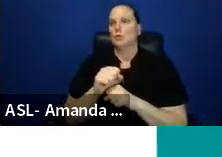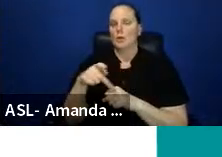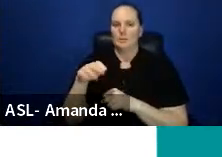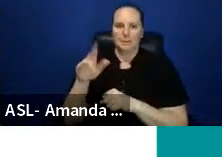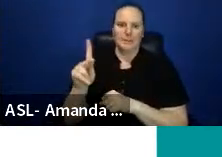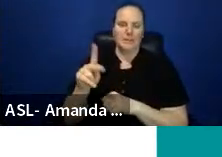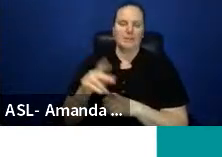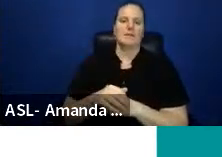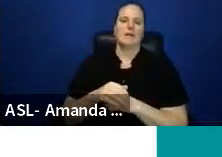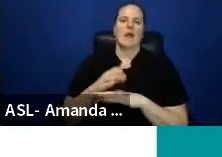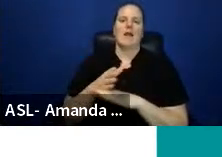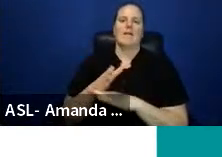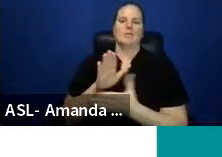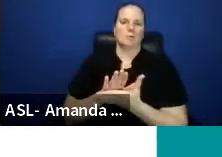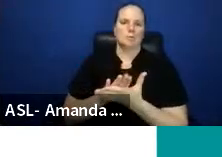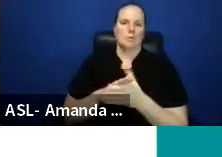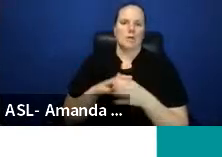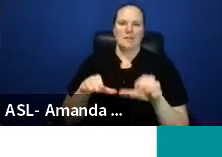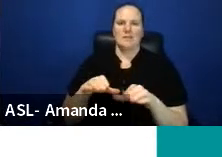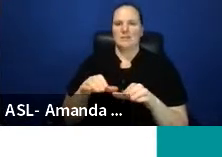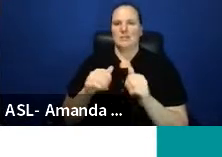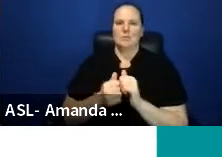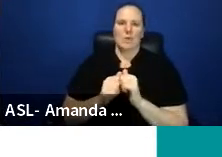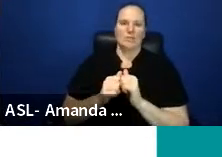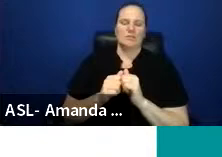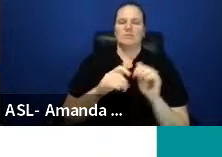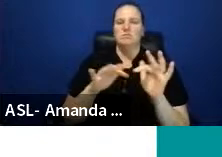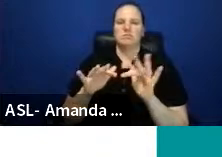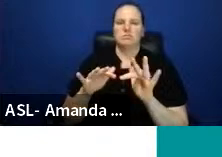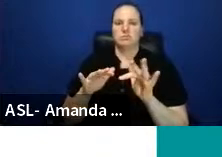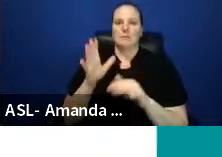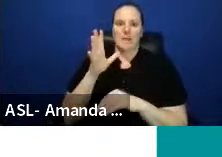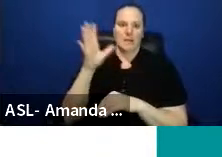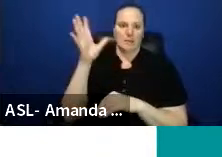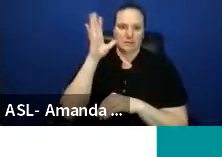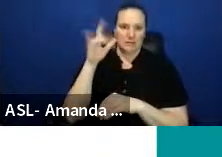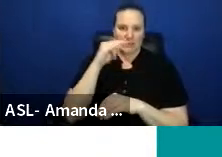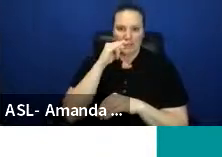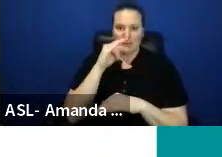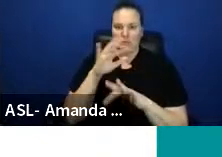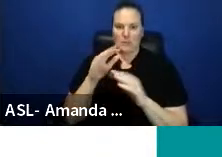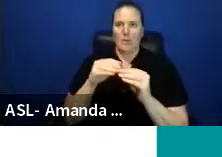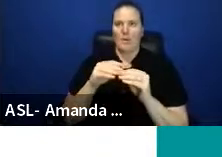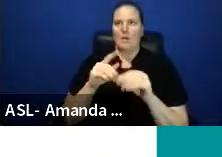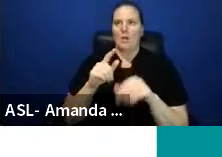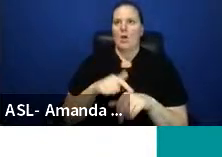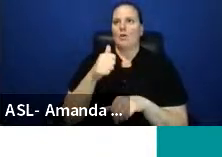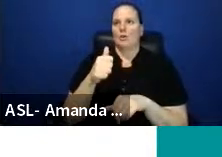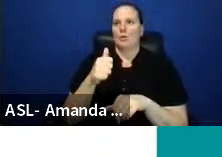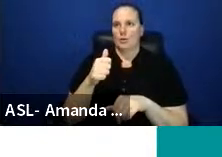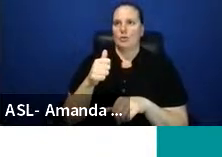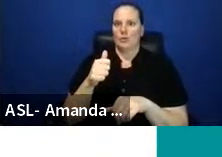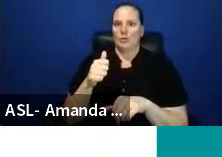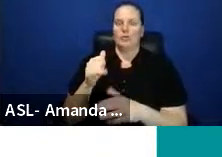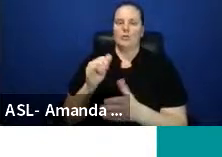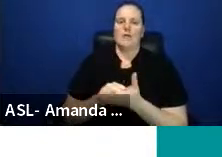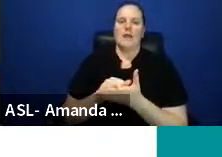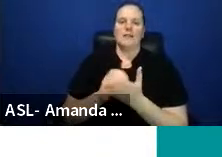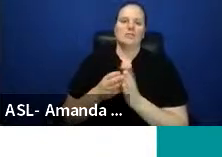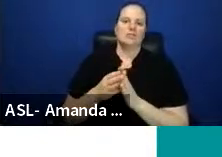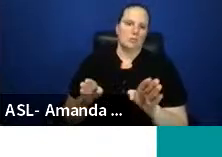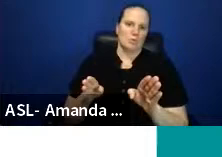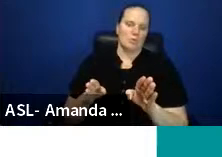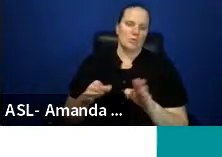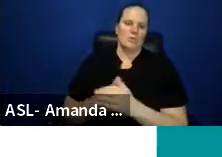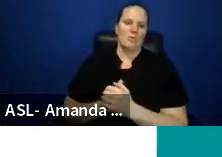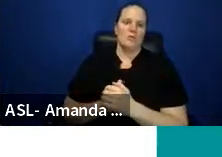of after school activities, sports peaks for kids and parents. So it lasts a little longer kind of in general. So you're